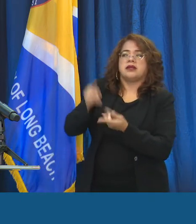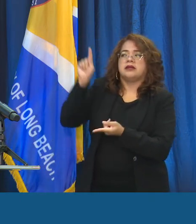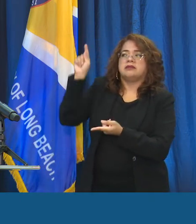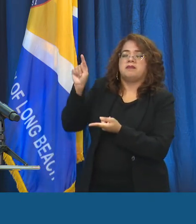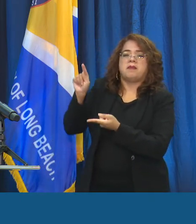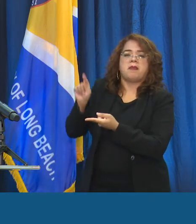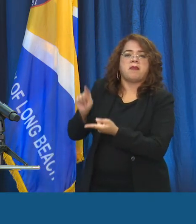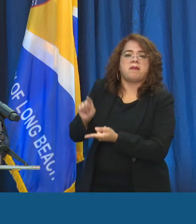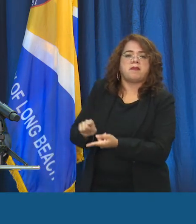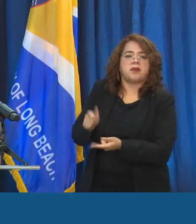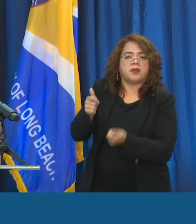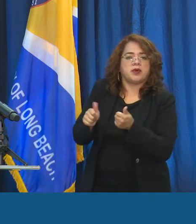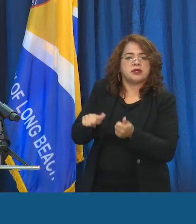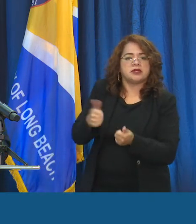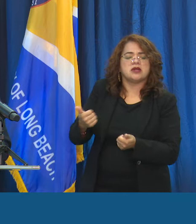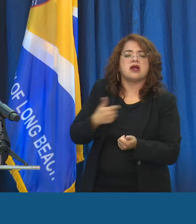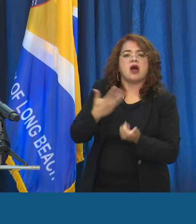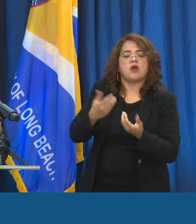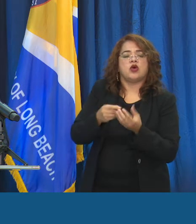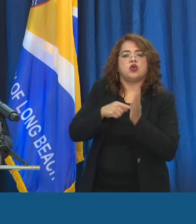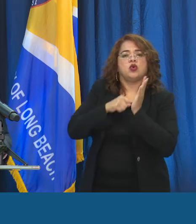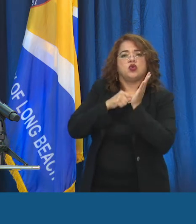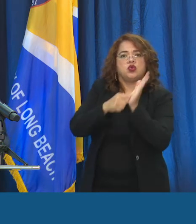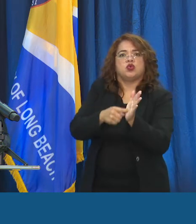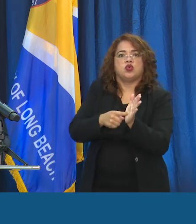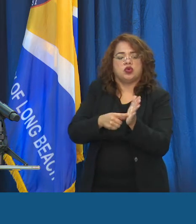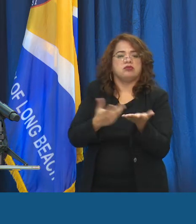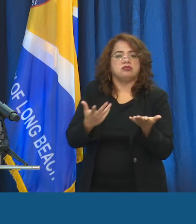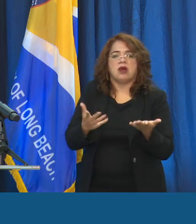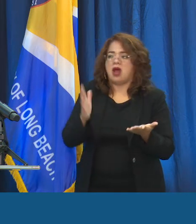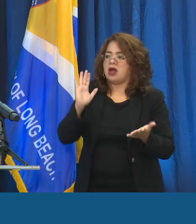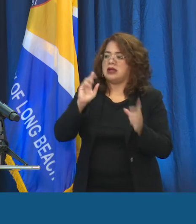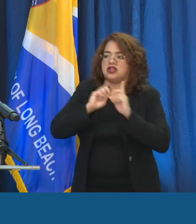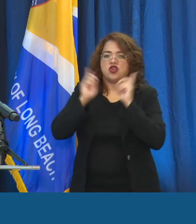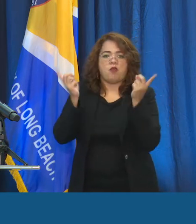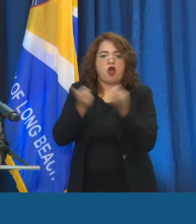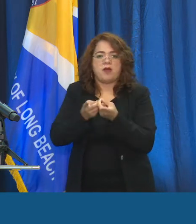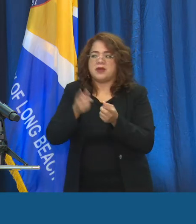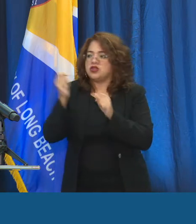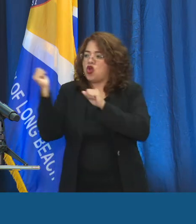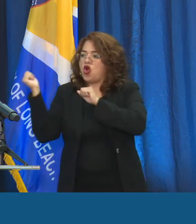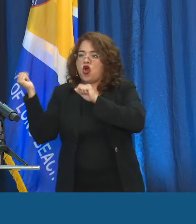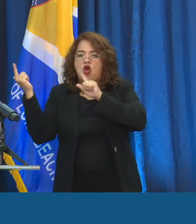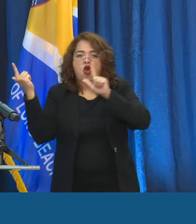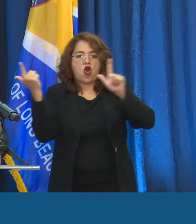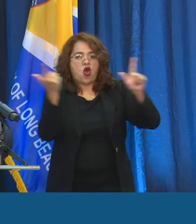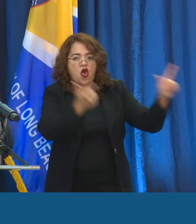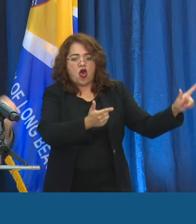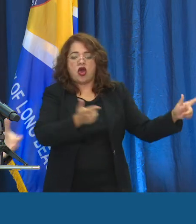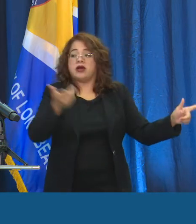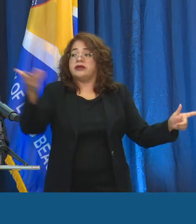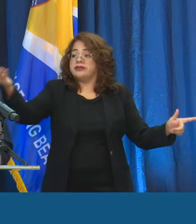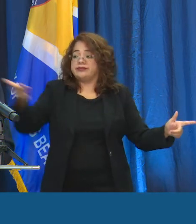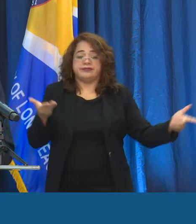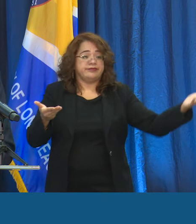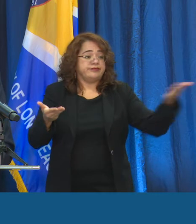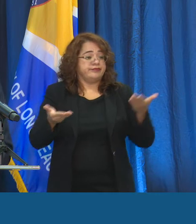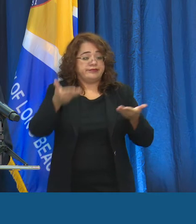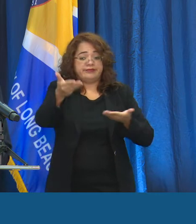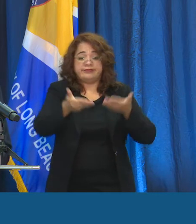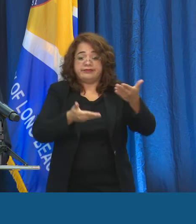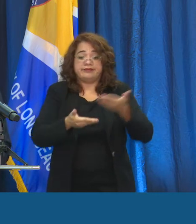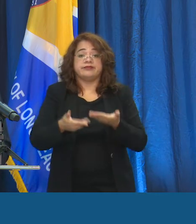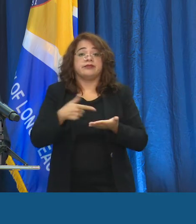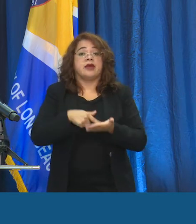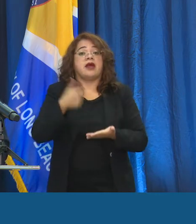budget. I wanted to give people a sense of things that we were faced with that departments had to put on the table for consideration, like our gang units,